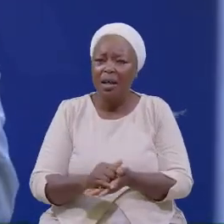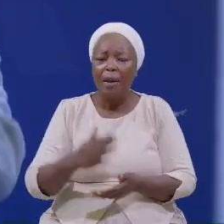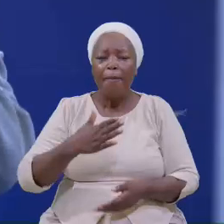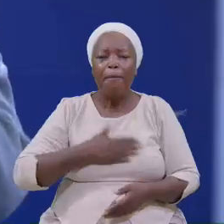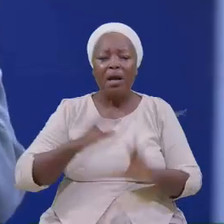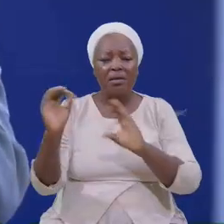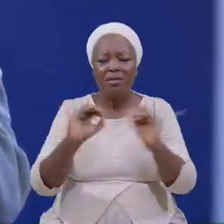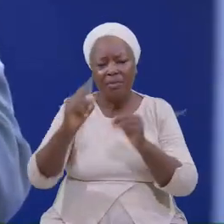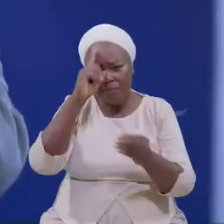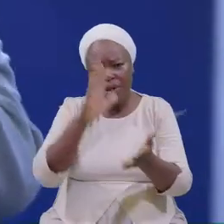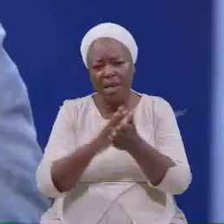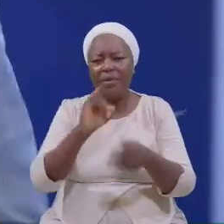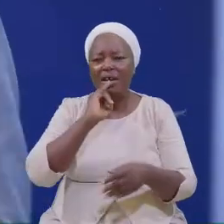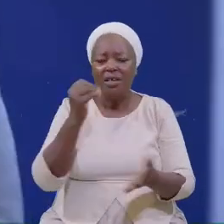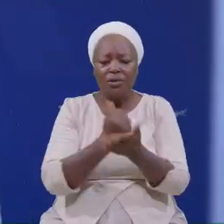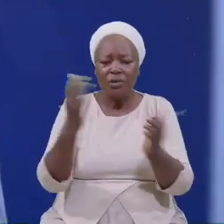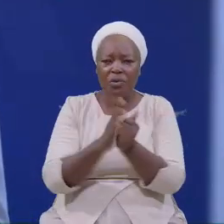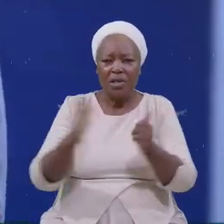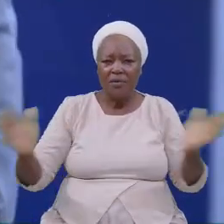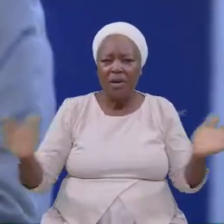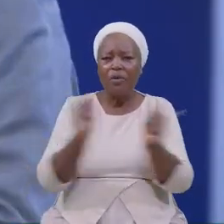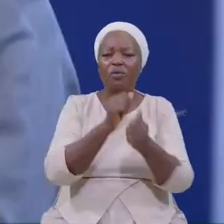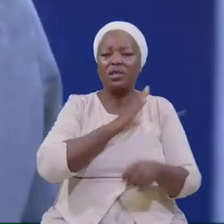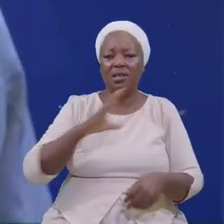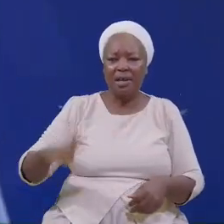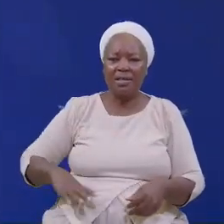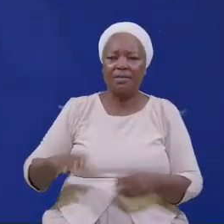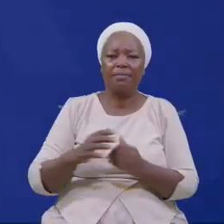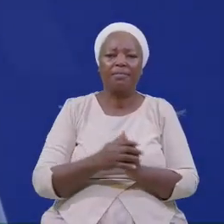unbelief is crucified with Christ.